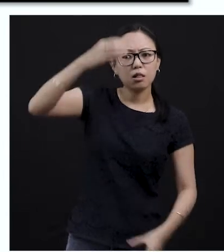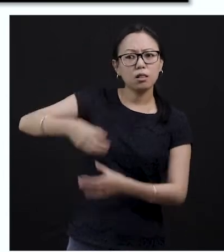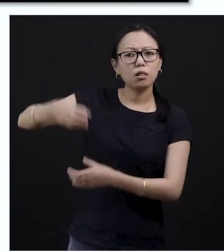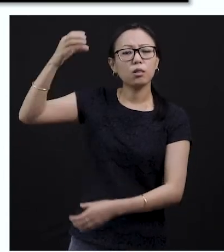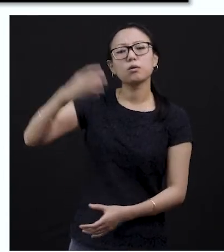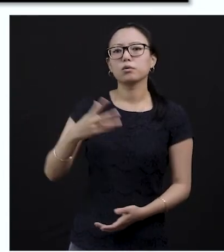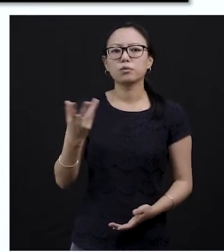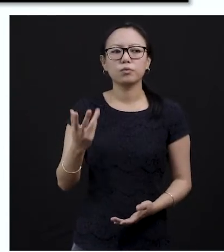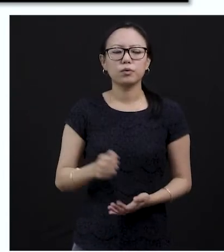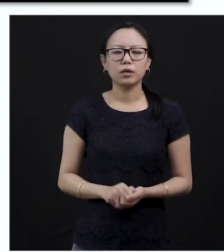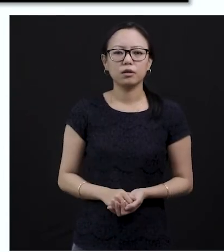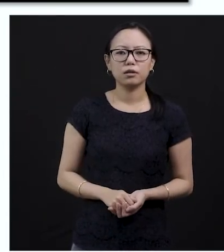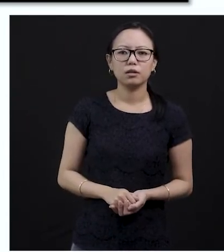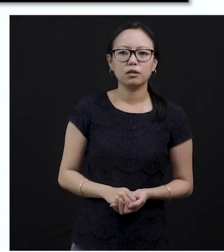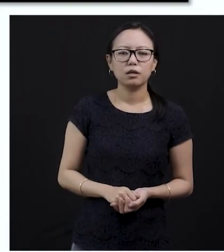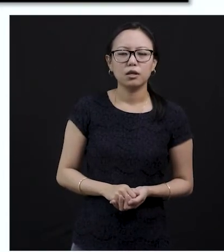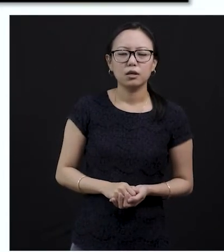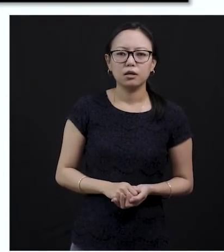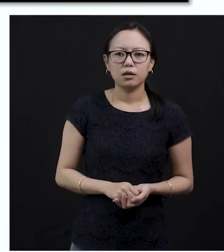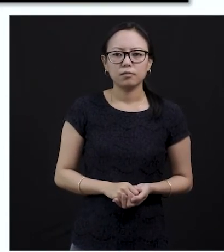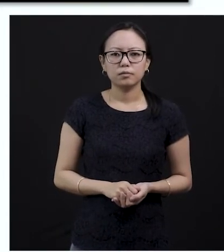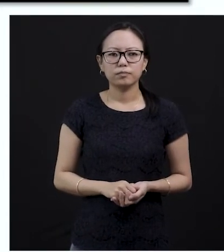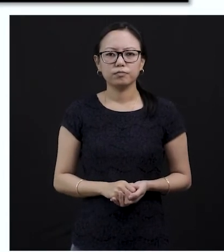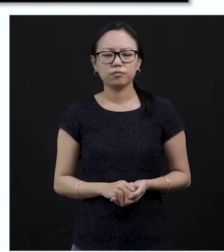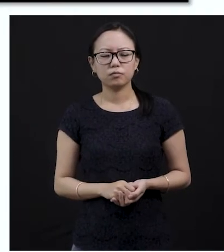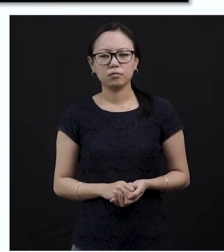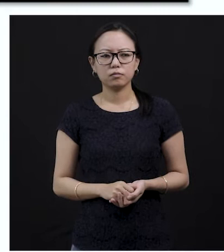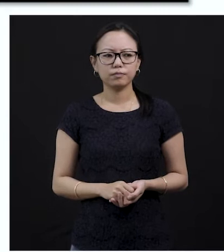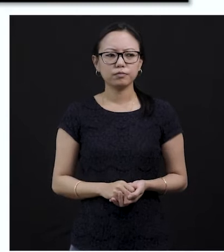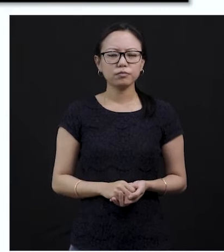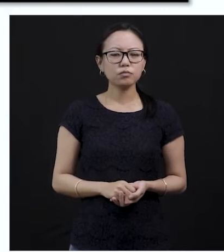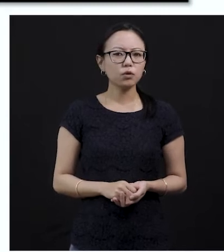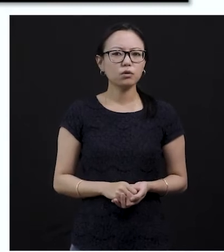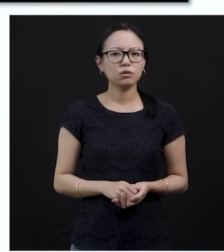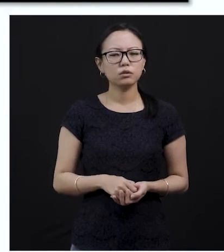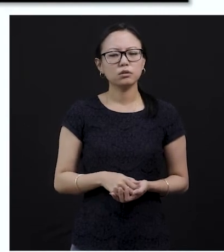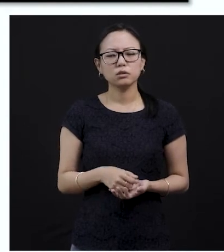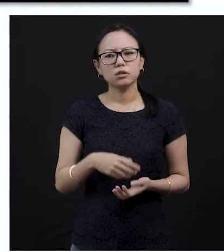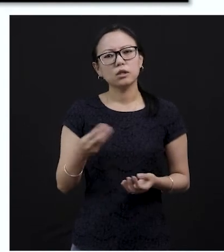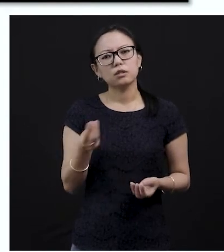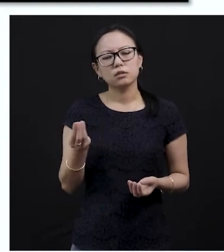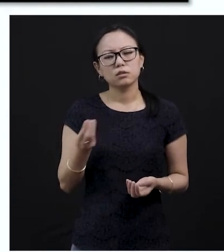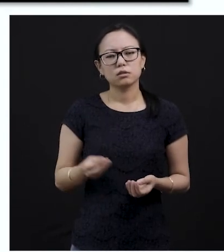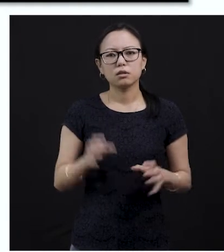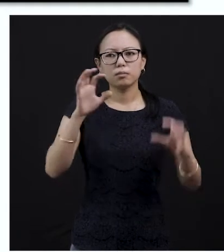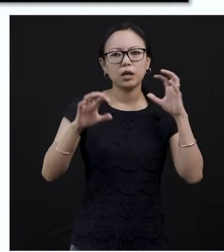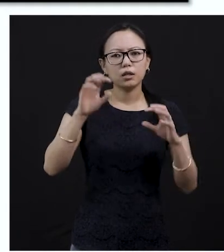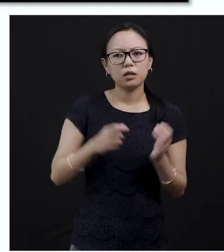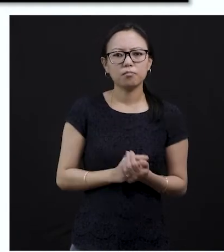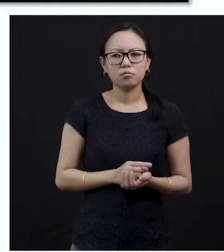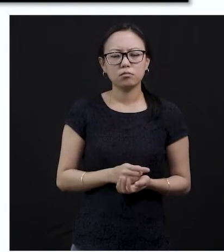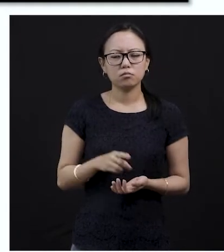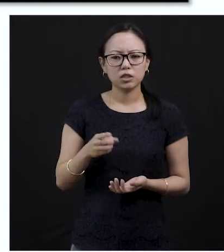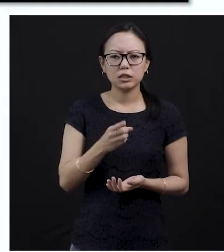Yes, but some animals like the rats or the snakes or other rodents